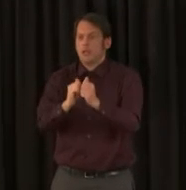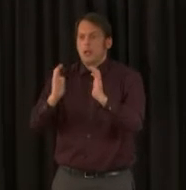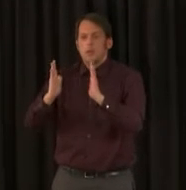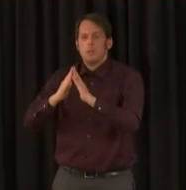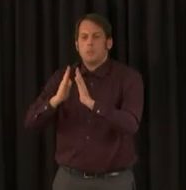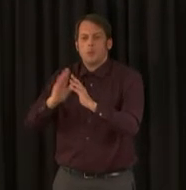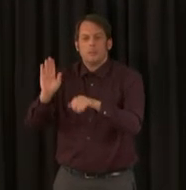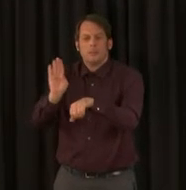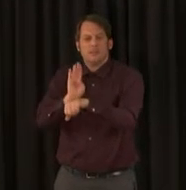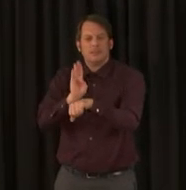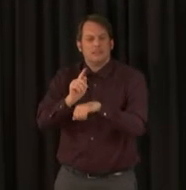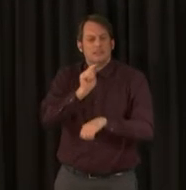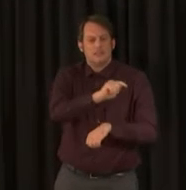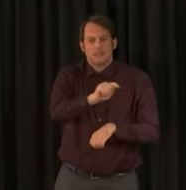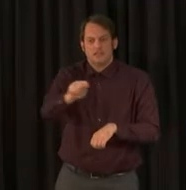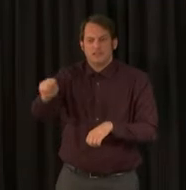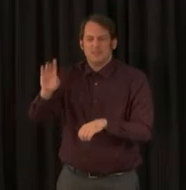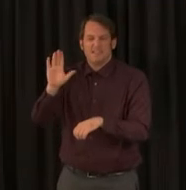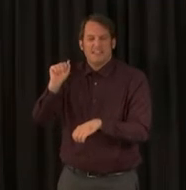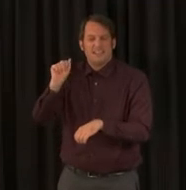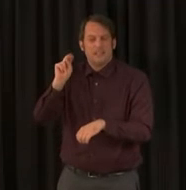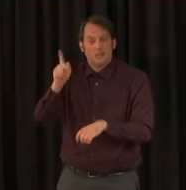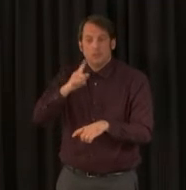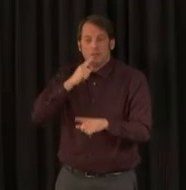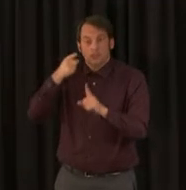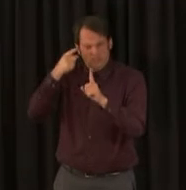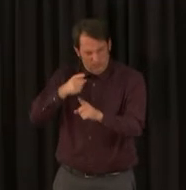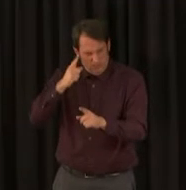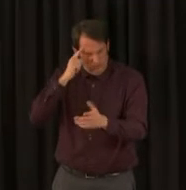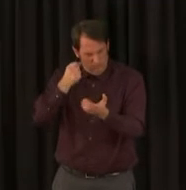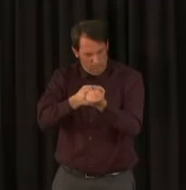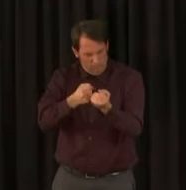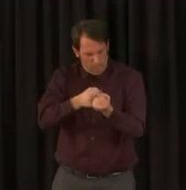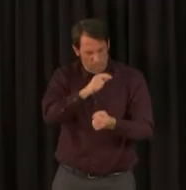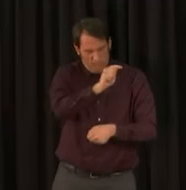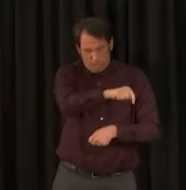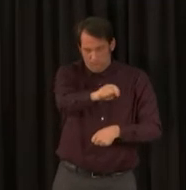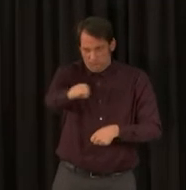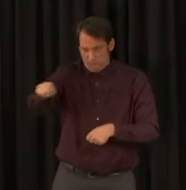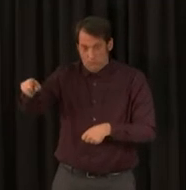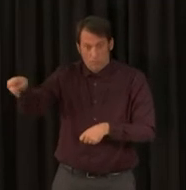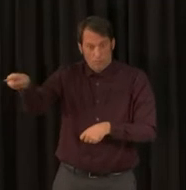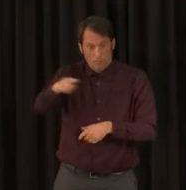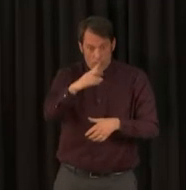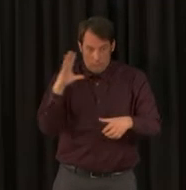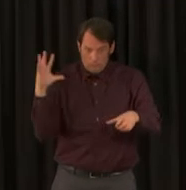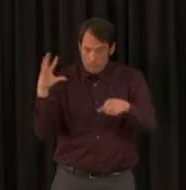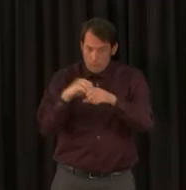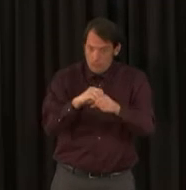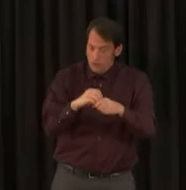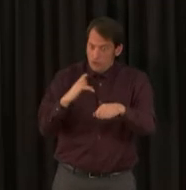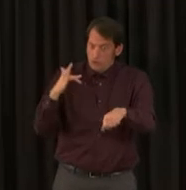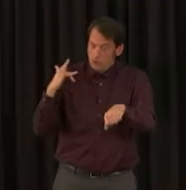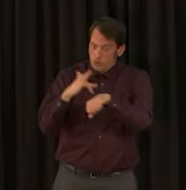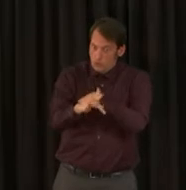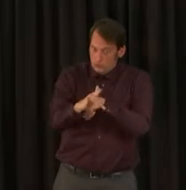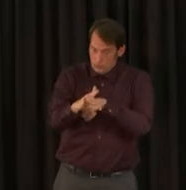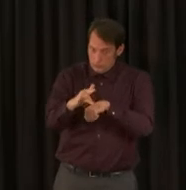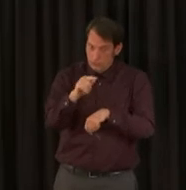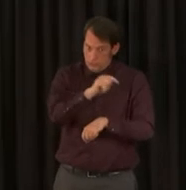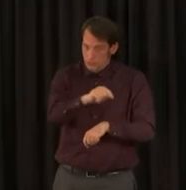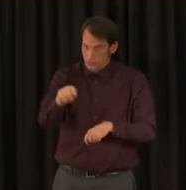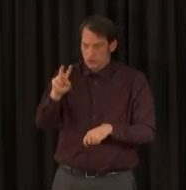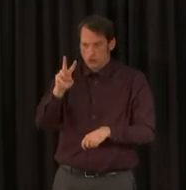specifically for you all to be able to participate early in the PPP 2.0